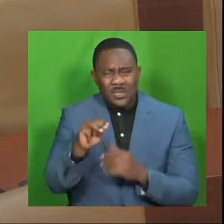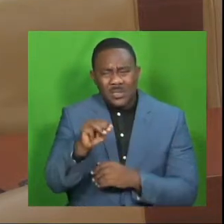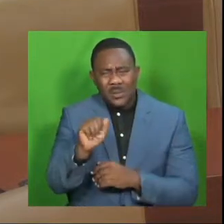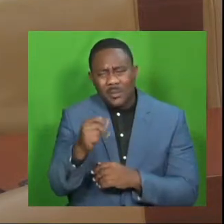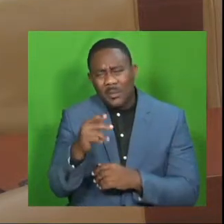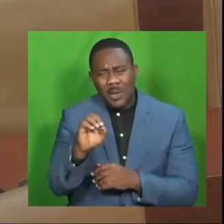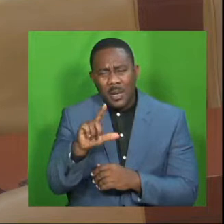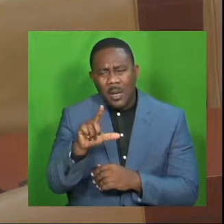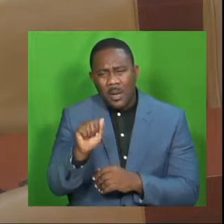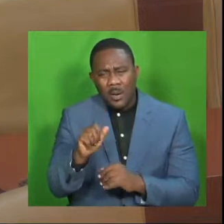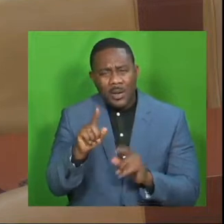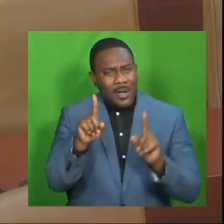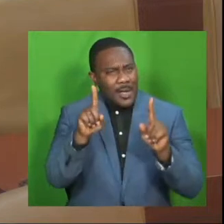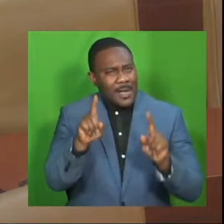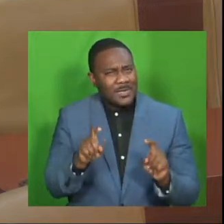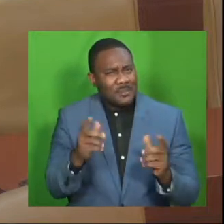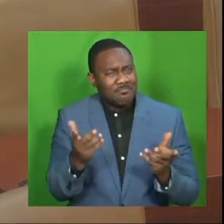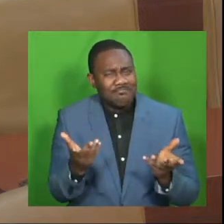exams?